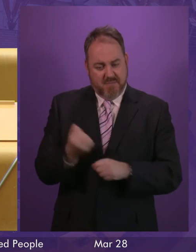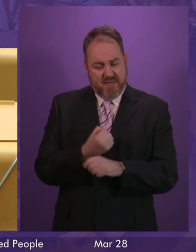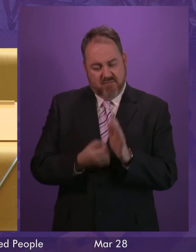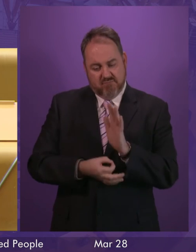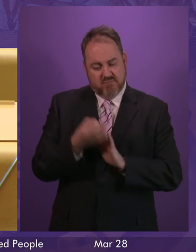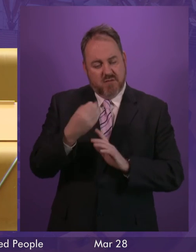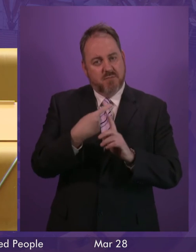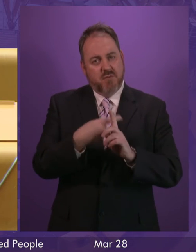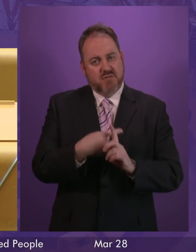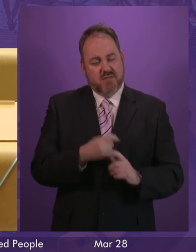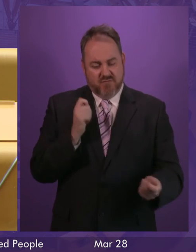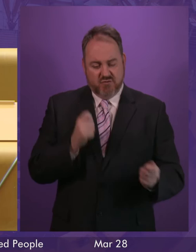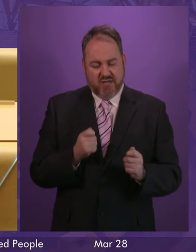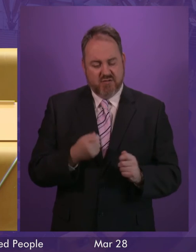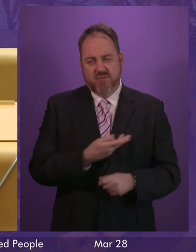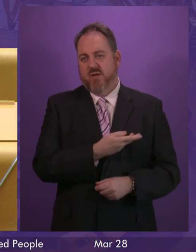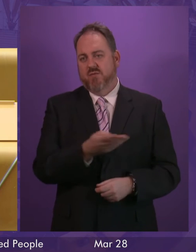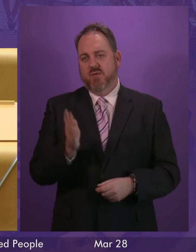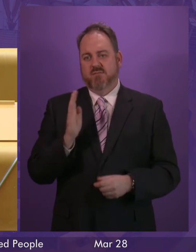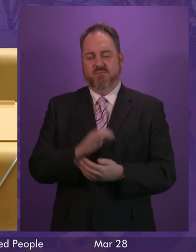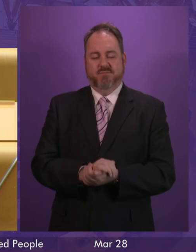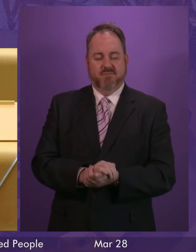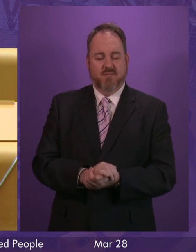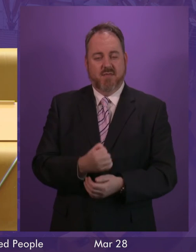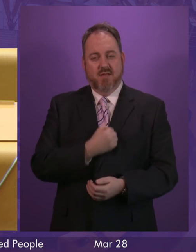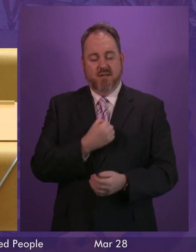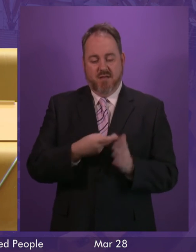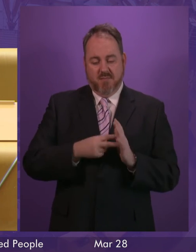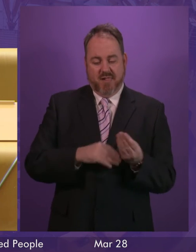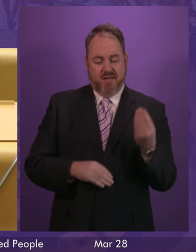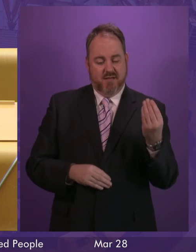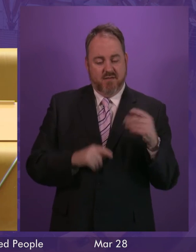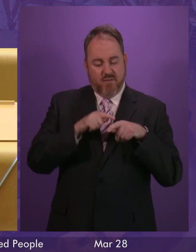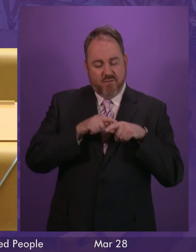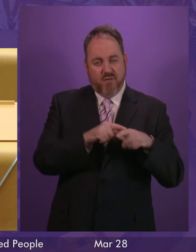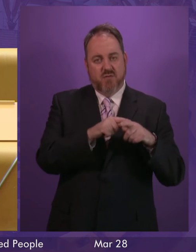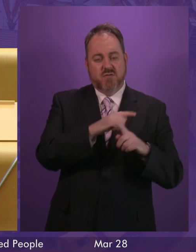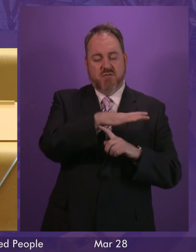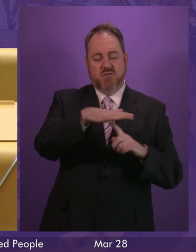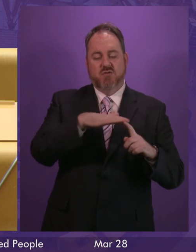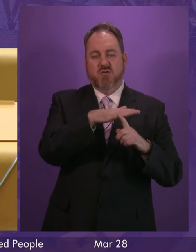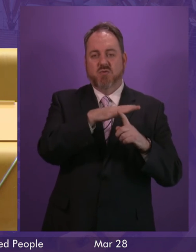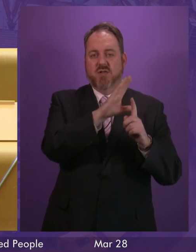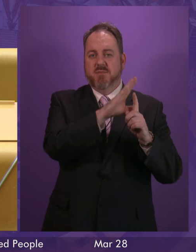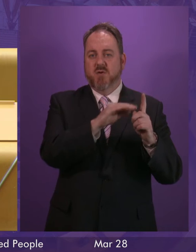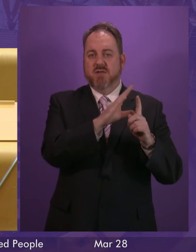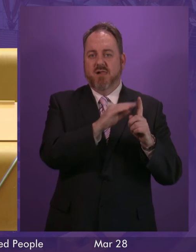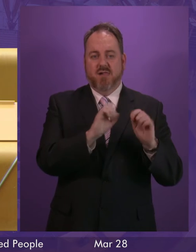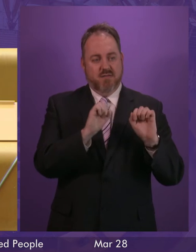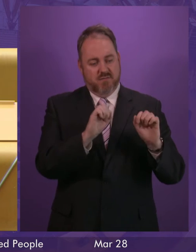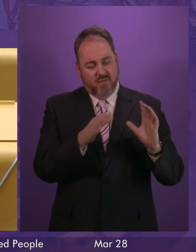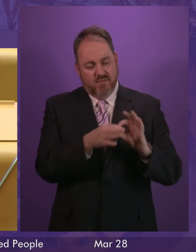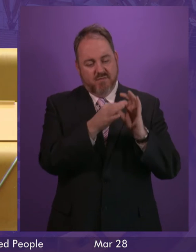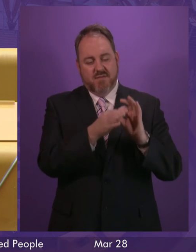The Fairer Scotland for Disabled People Plan adopts the social model of disability, and as the Minister rightly said, this recognises